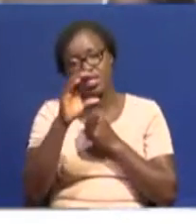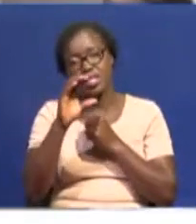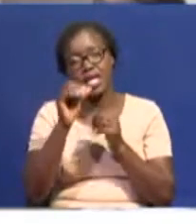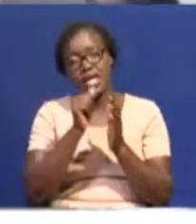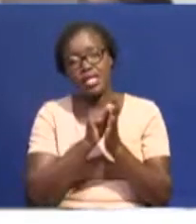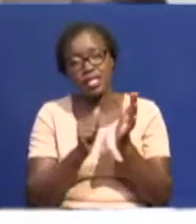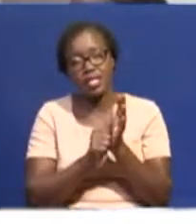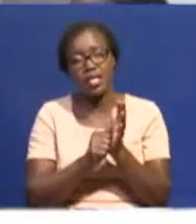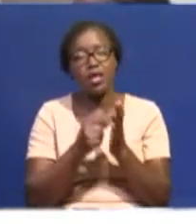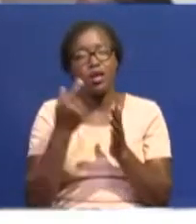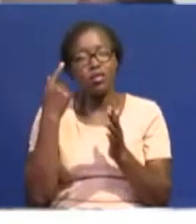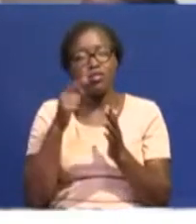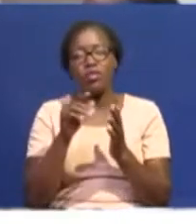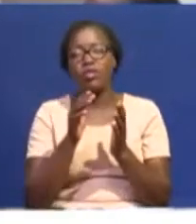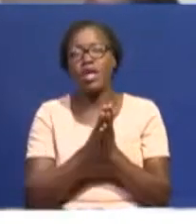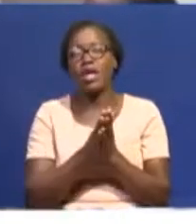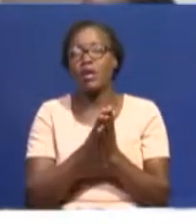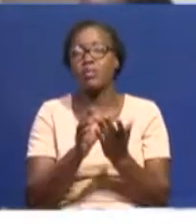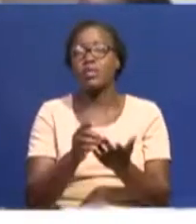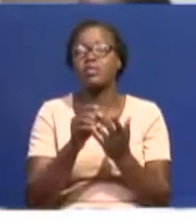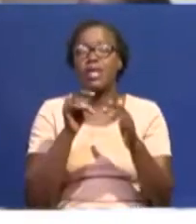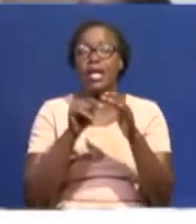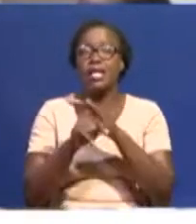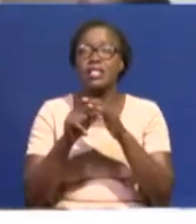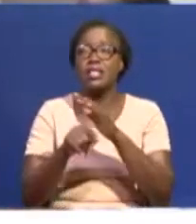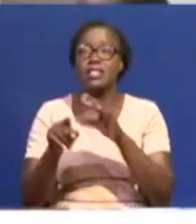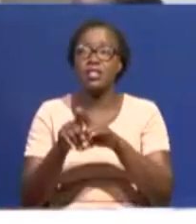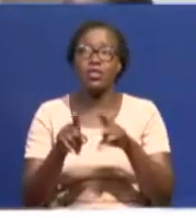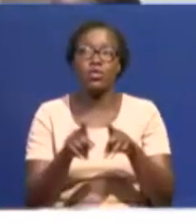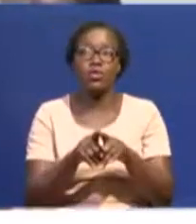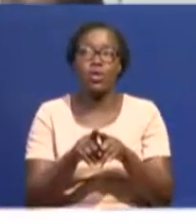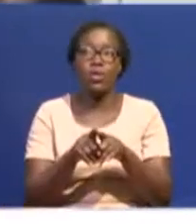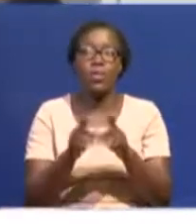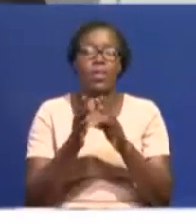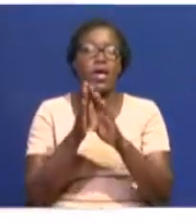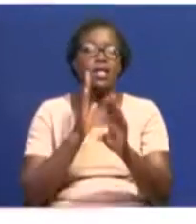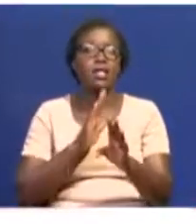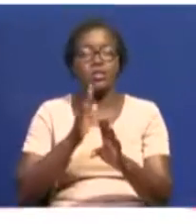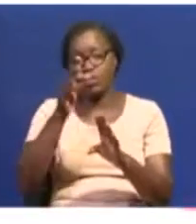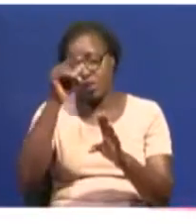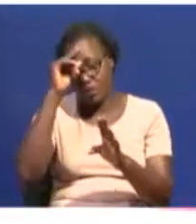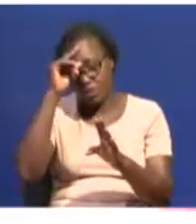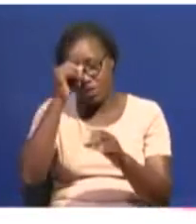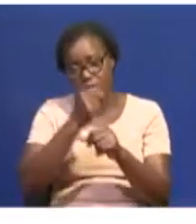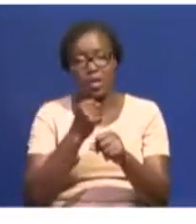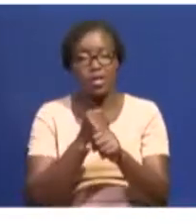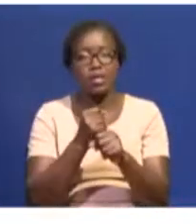for particularly on access, and will also make us be aligned to government functions.